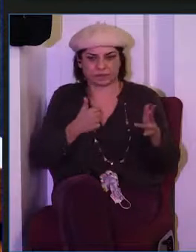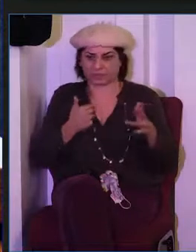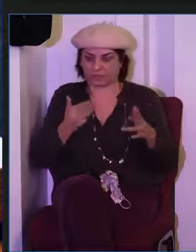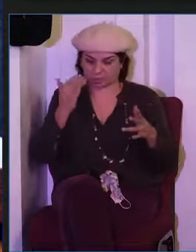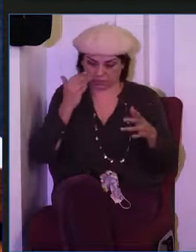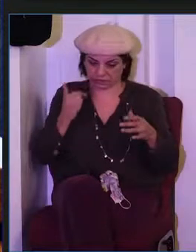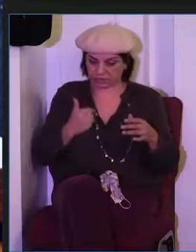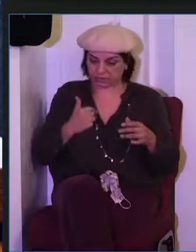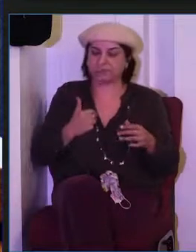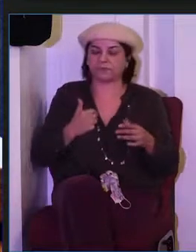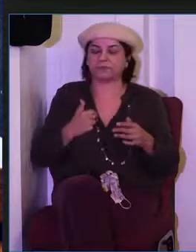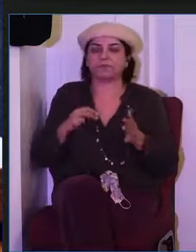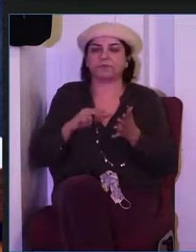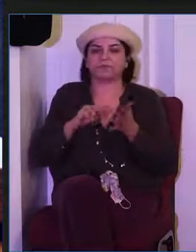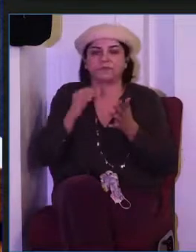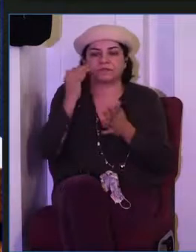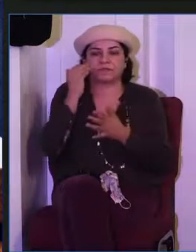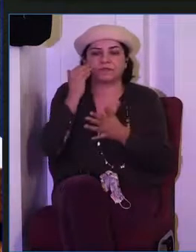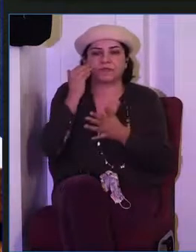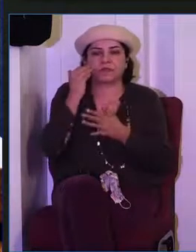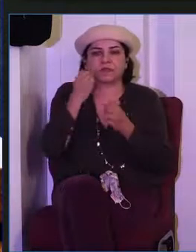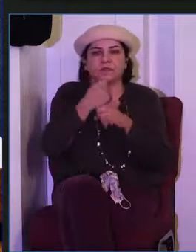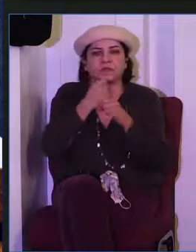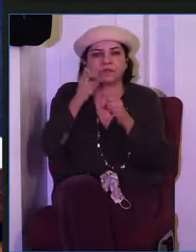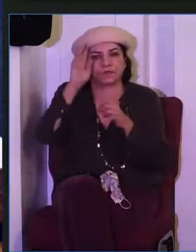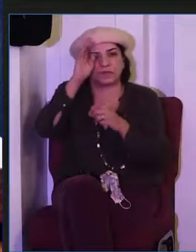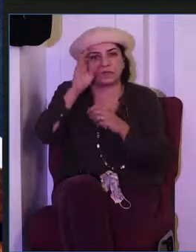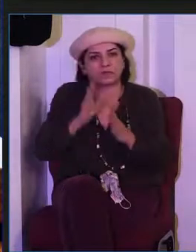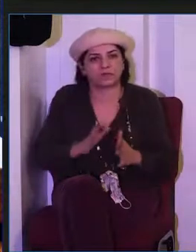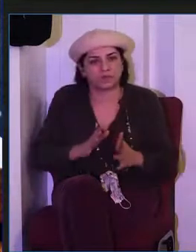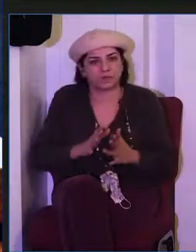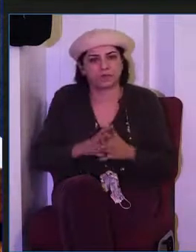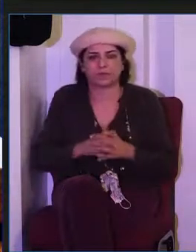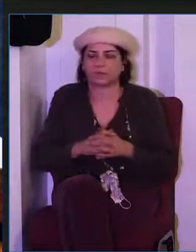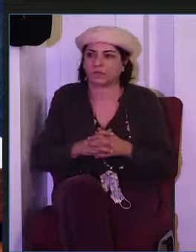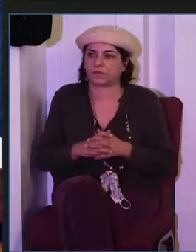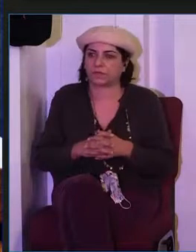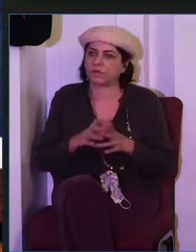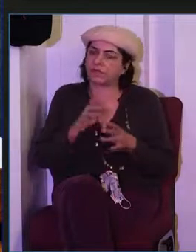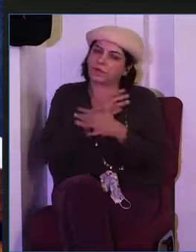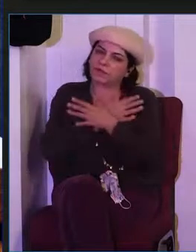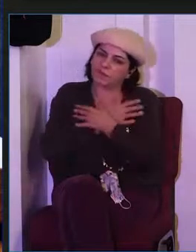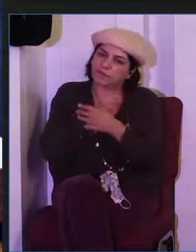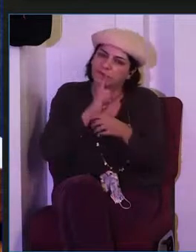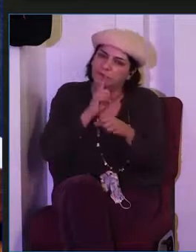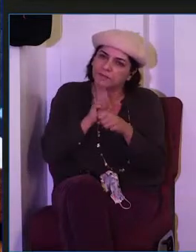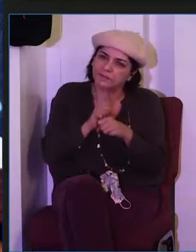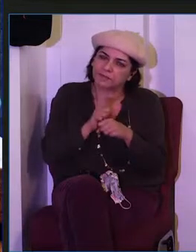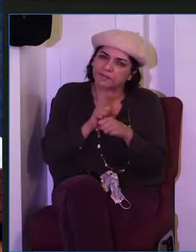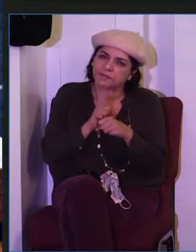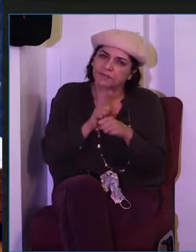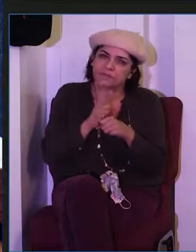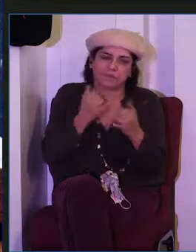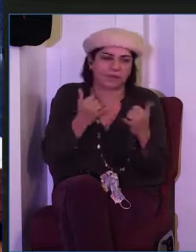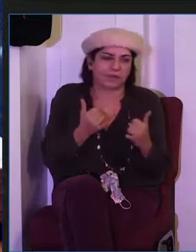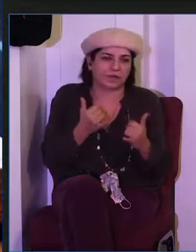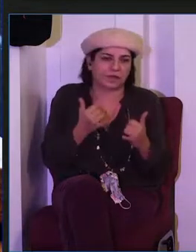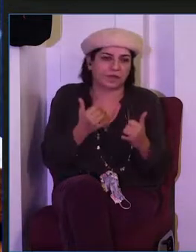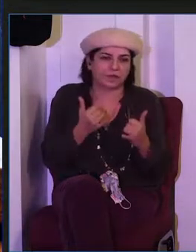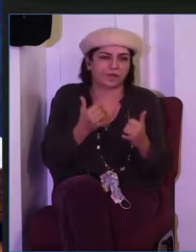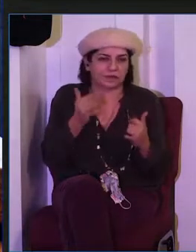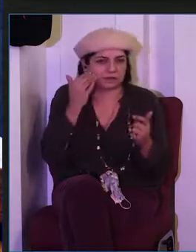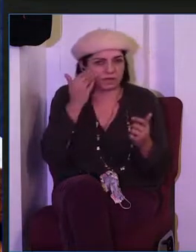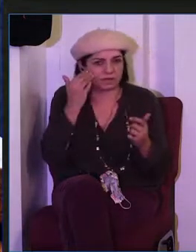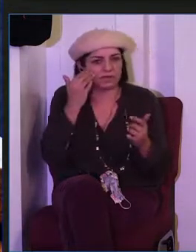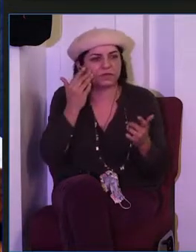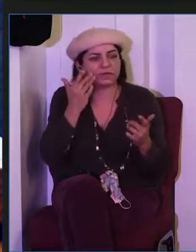the Creator. Rest assured now, you know God and have seen God.